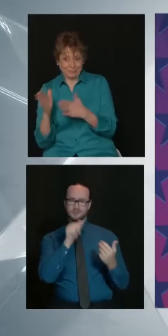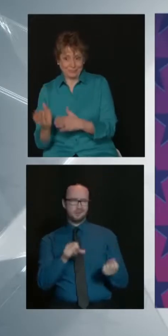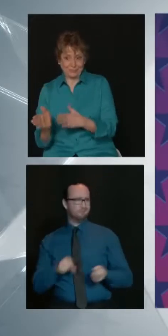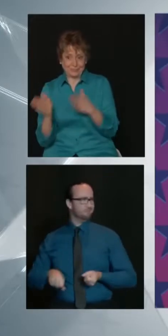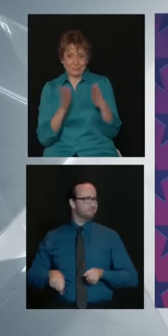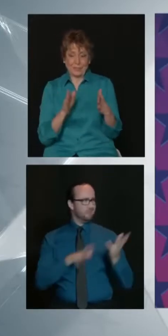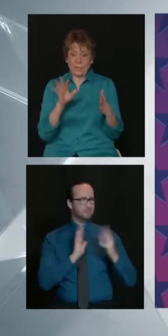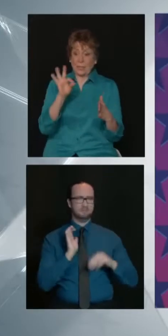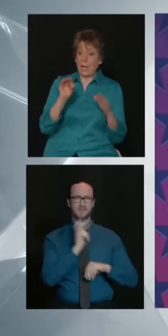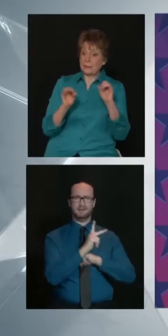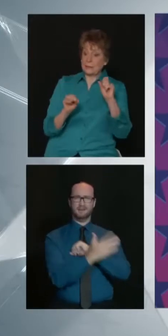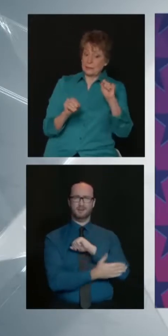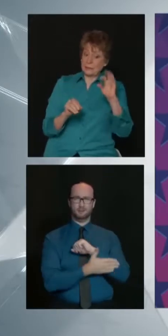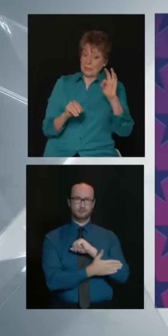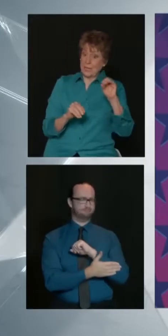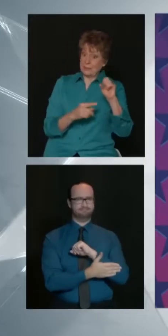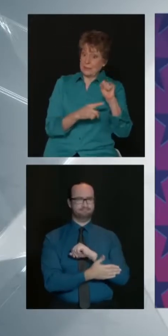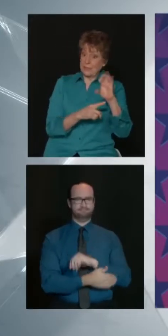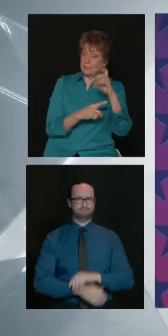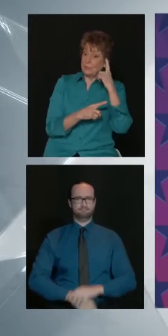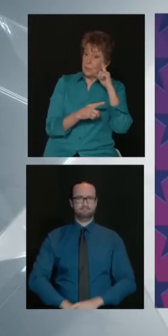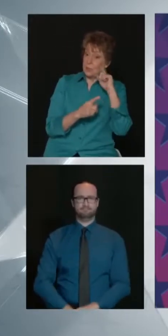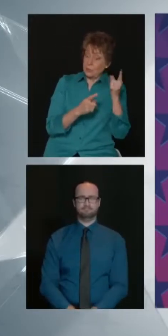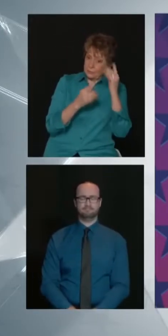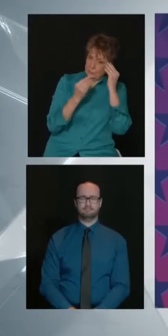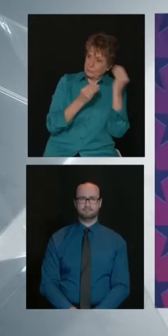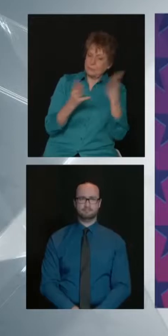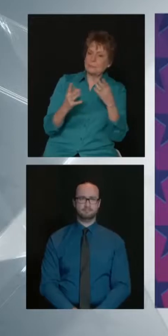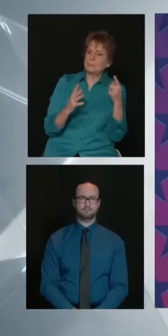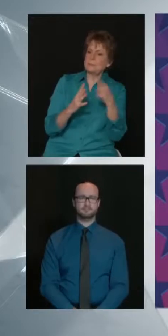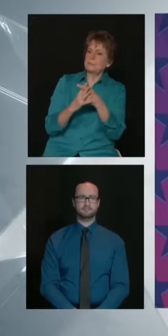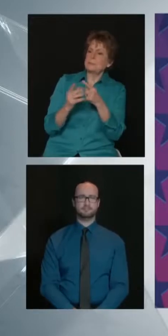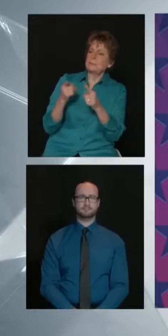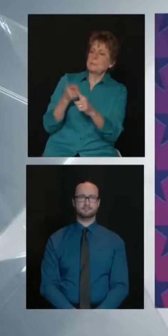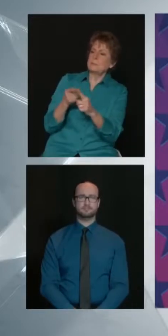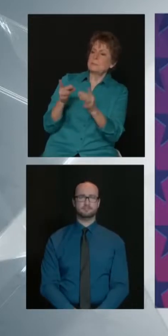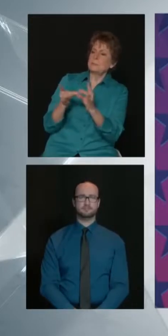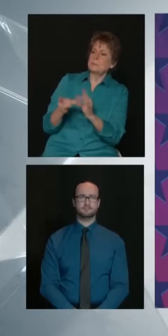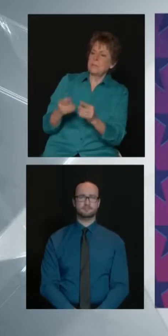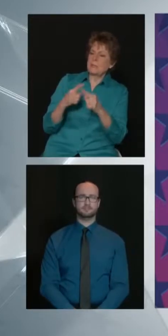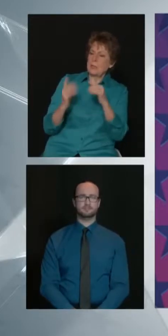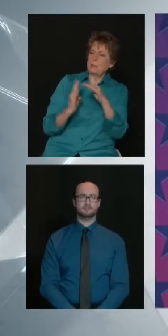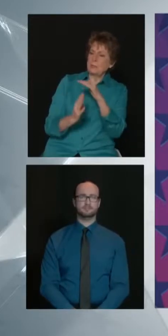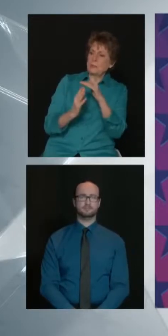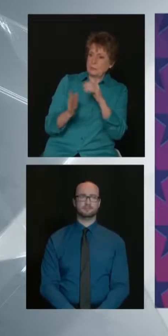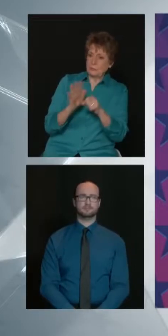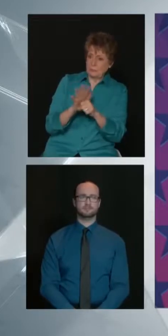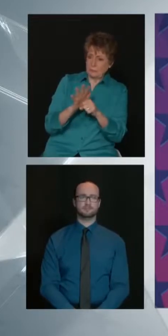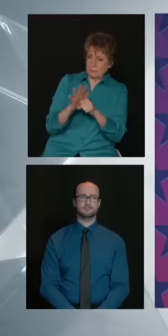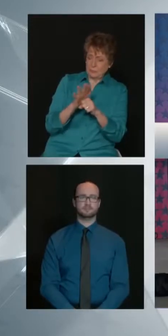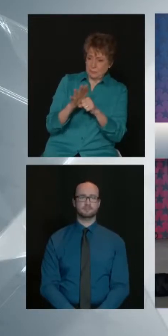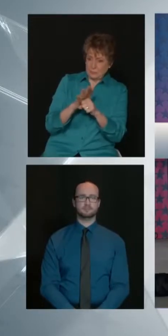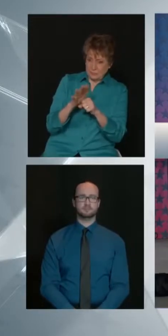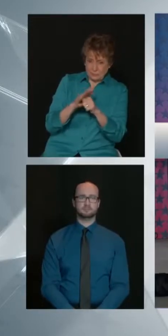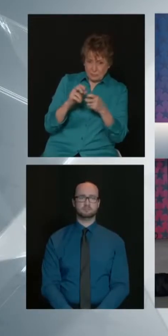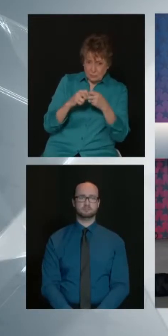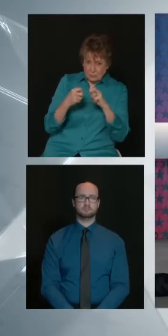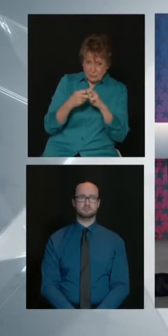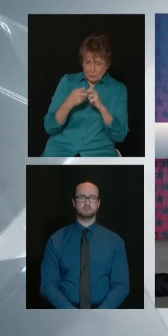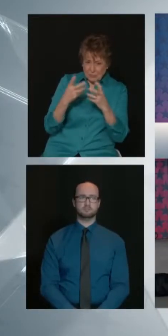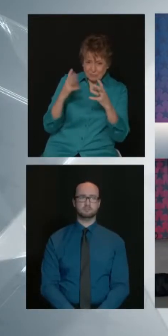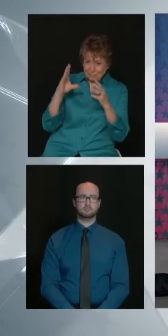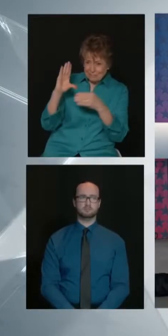Kelly. Immigration, have you done enough as far as immigration concerns in Arizona, in the